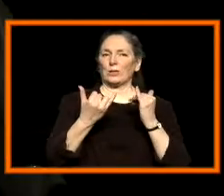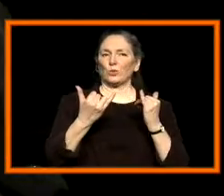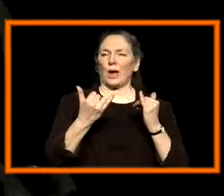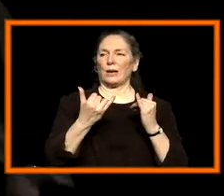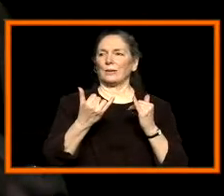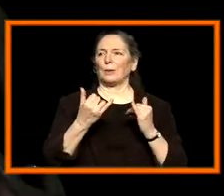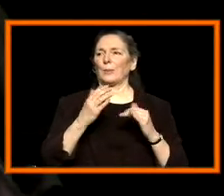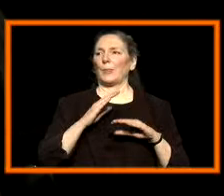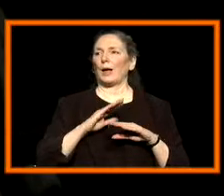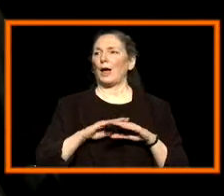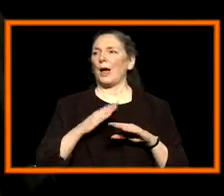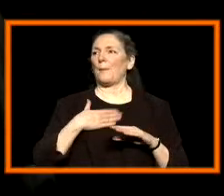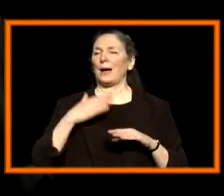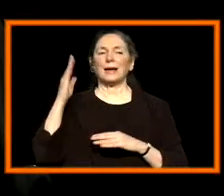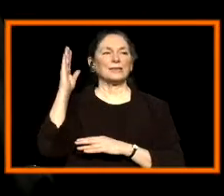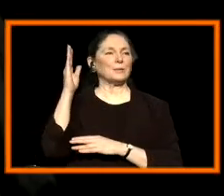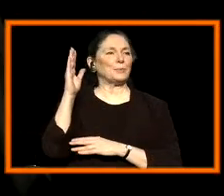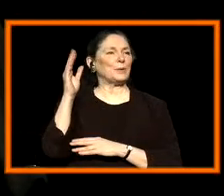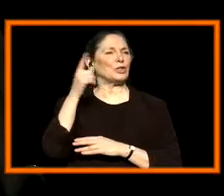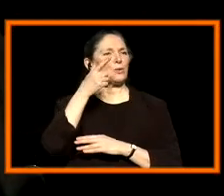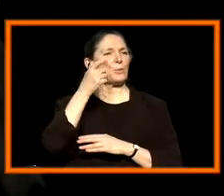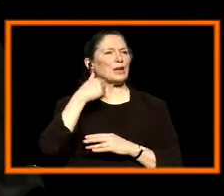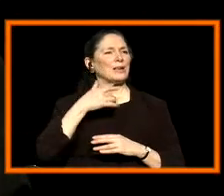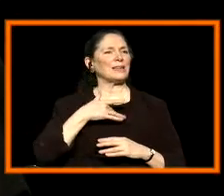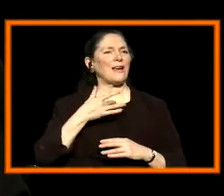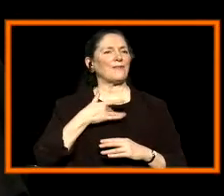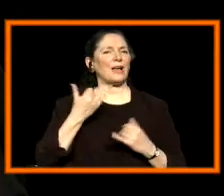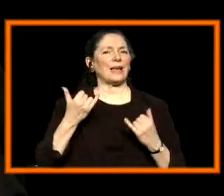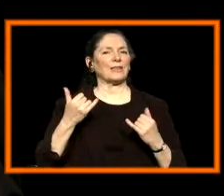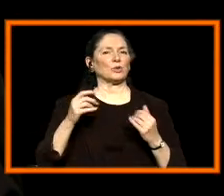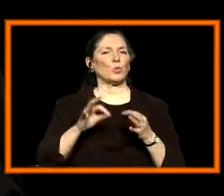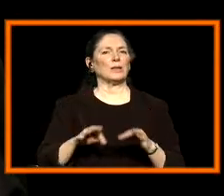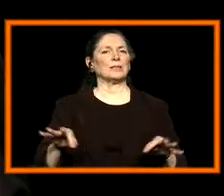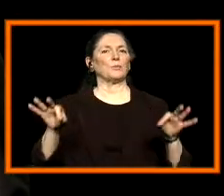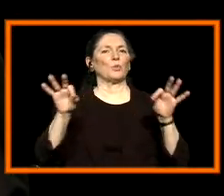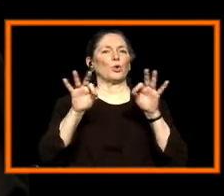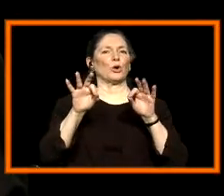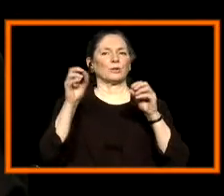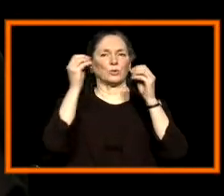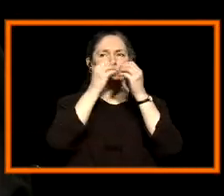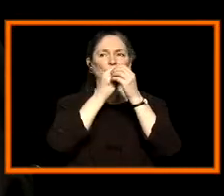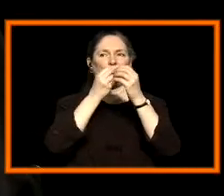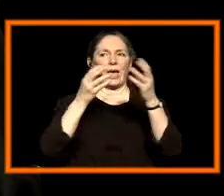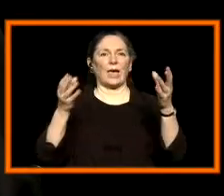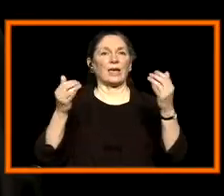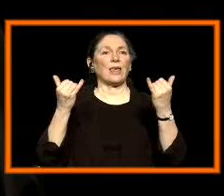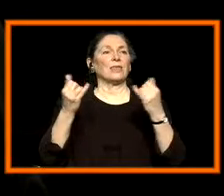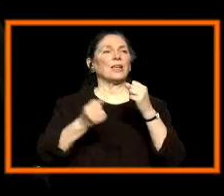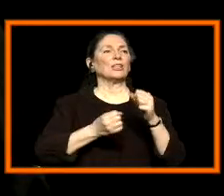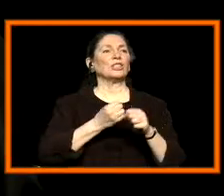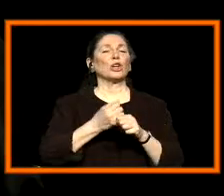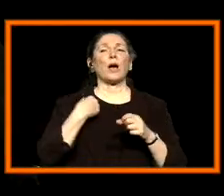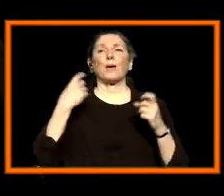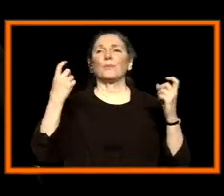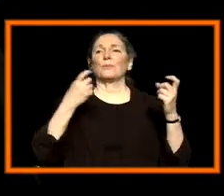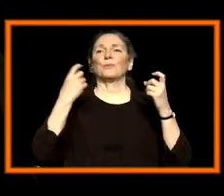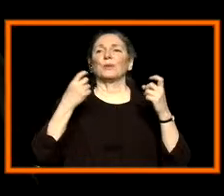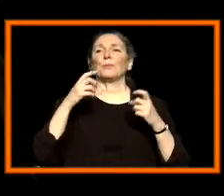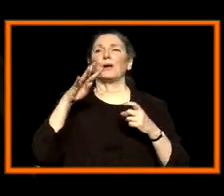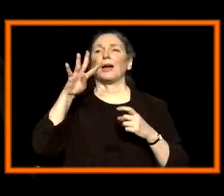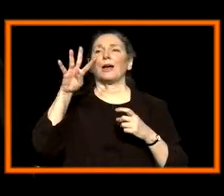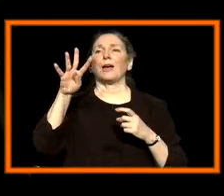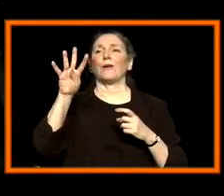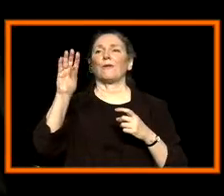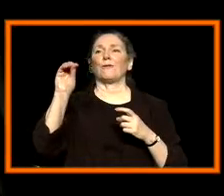on my speech because I felt like this was important to say. This year, I will be celebrating my